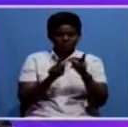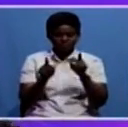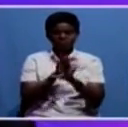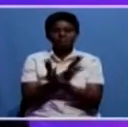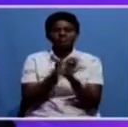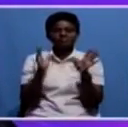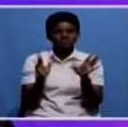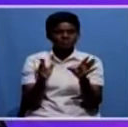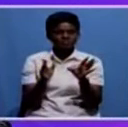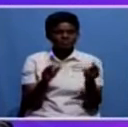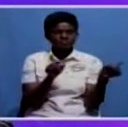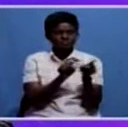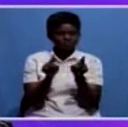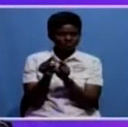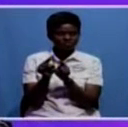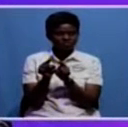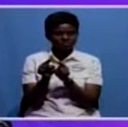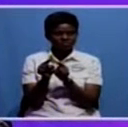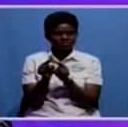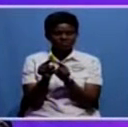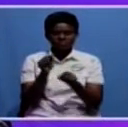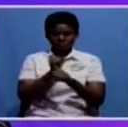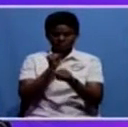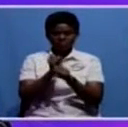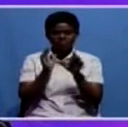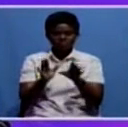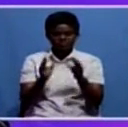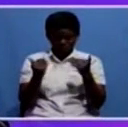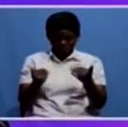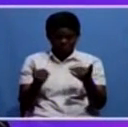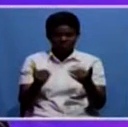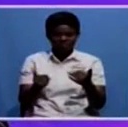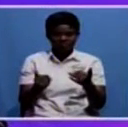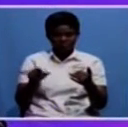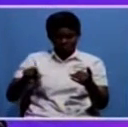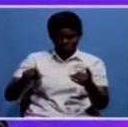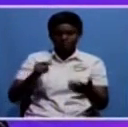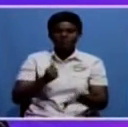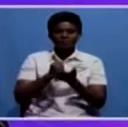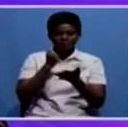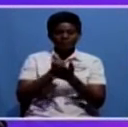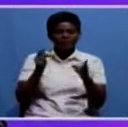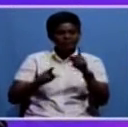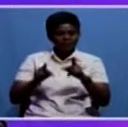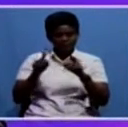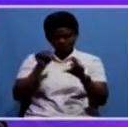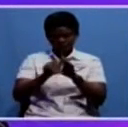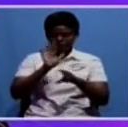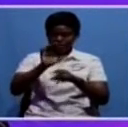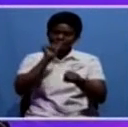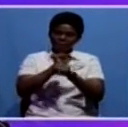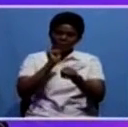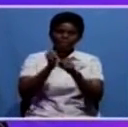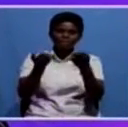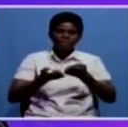Zambian asset, and also the interest of the workers, that they needed somebody to help them in their working environment.